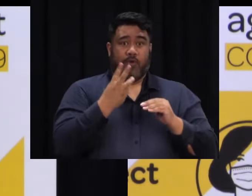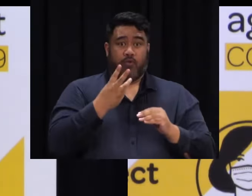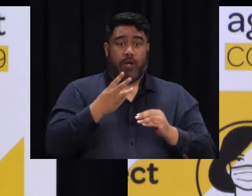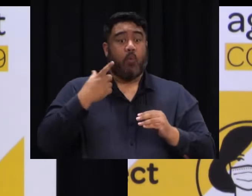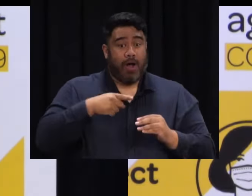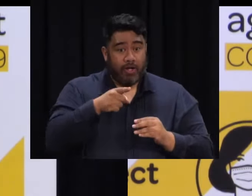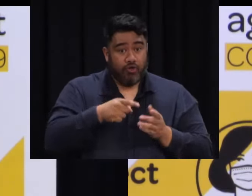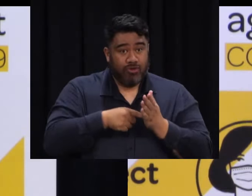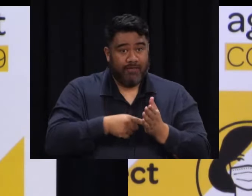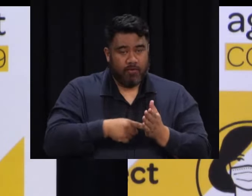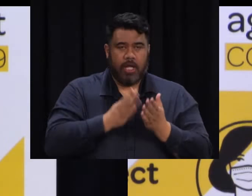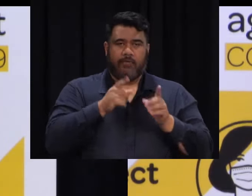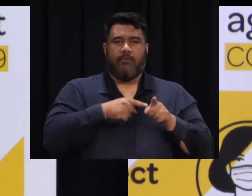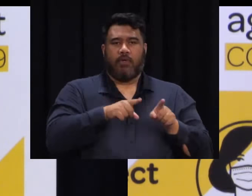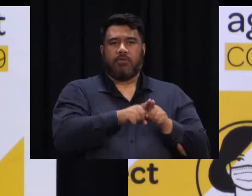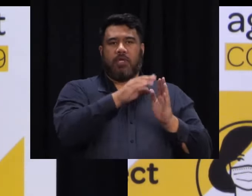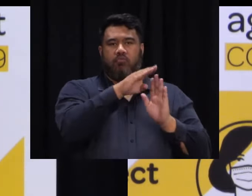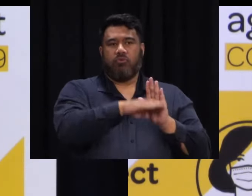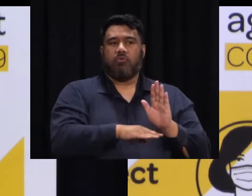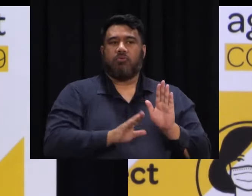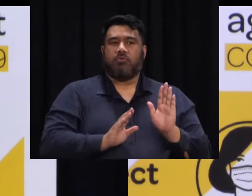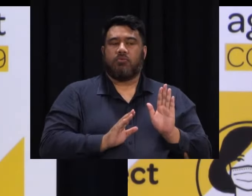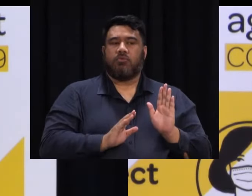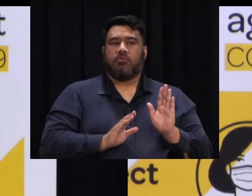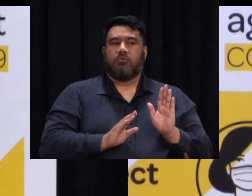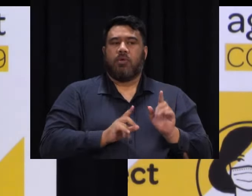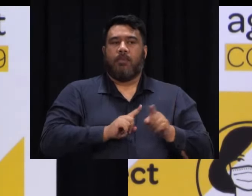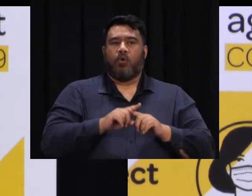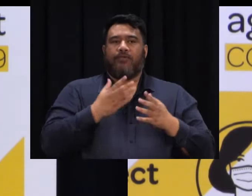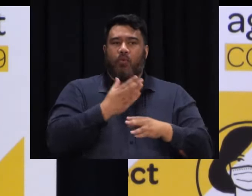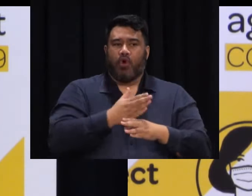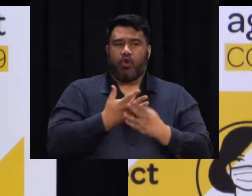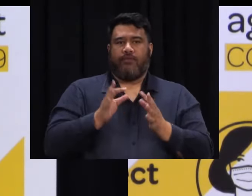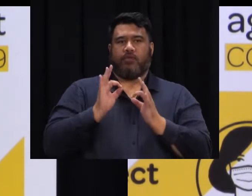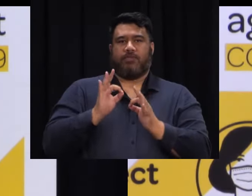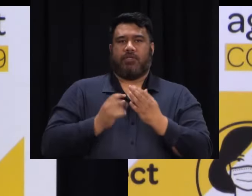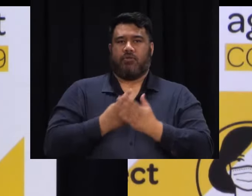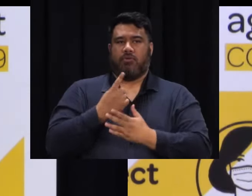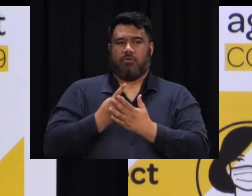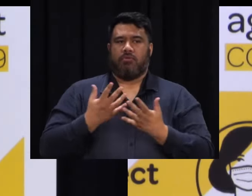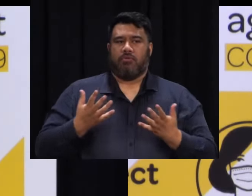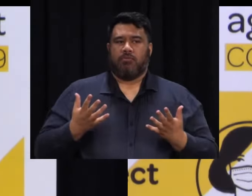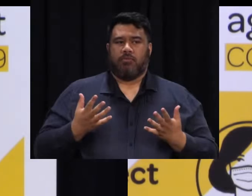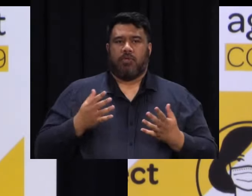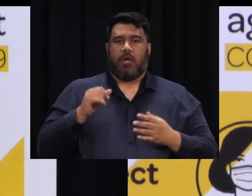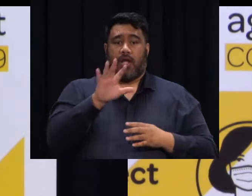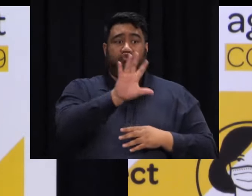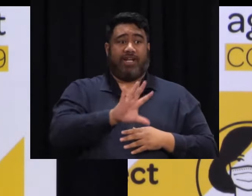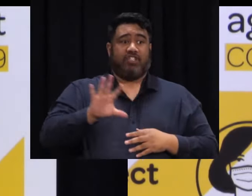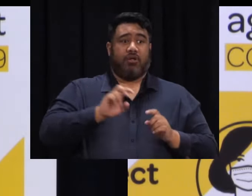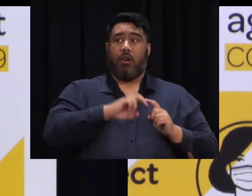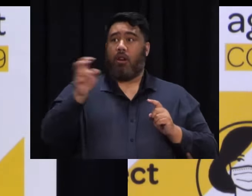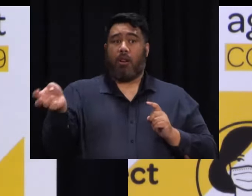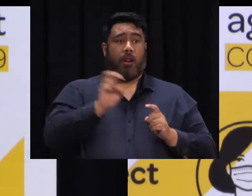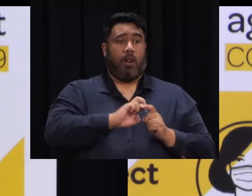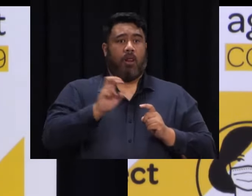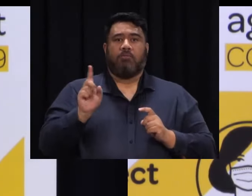are not expecting a big change in the way that boundary looks and feels. There is still no regional travel. You still have to